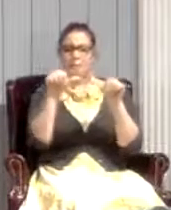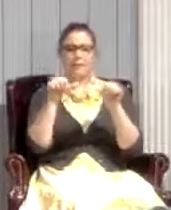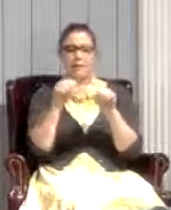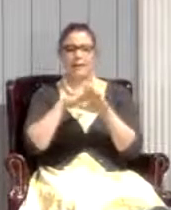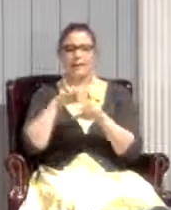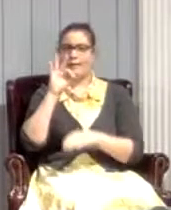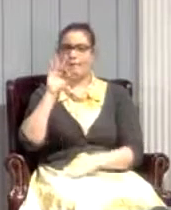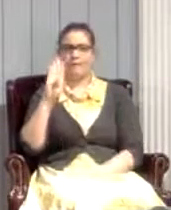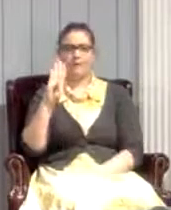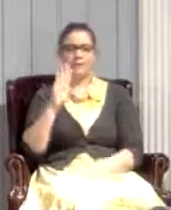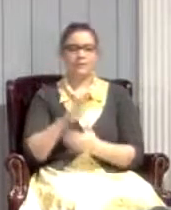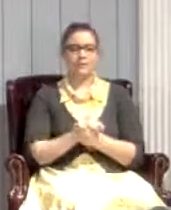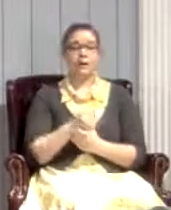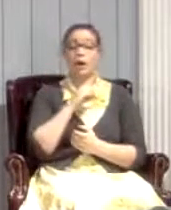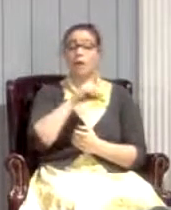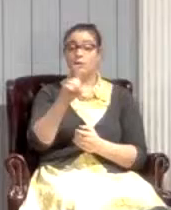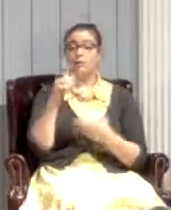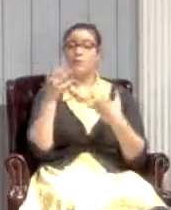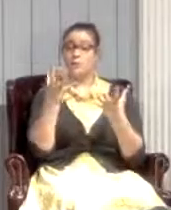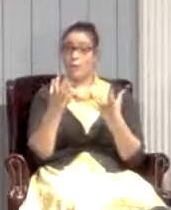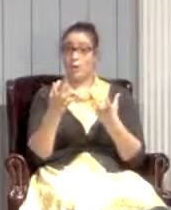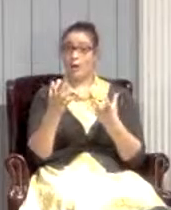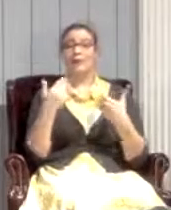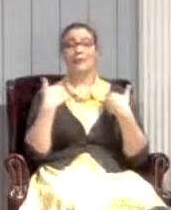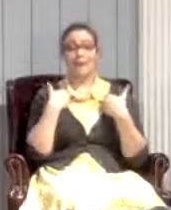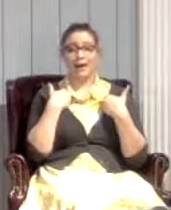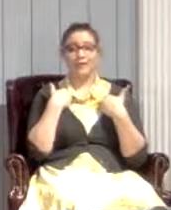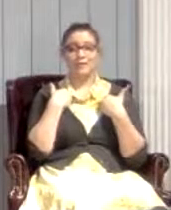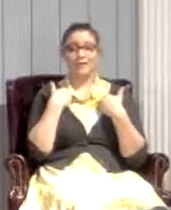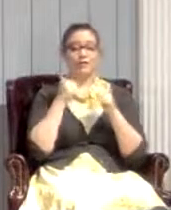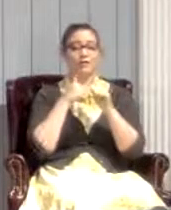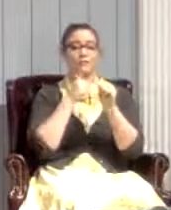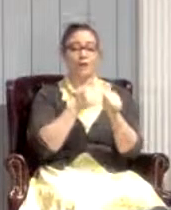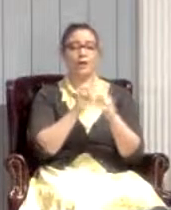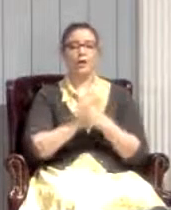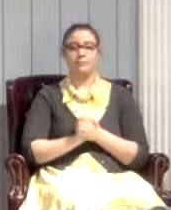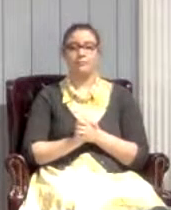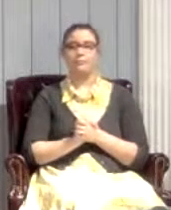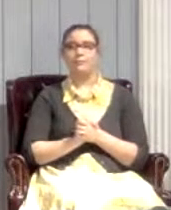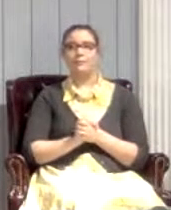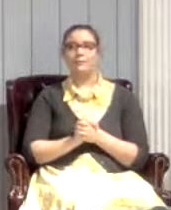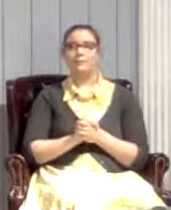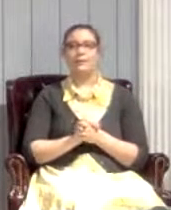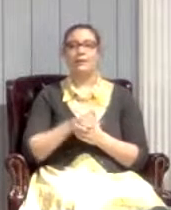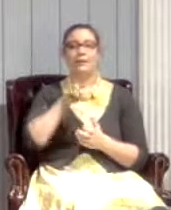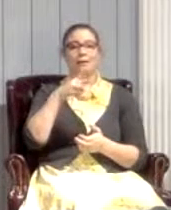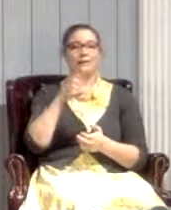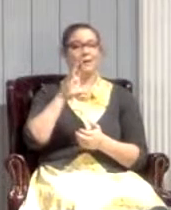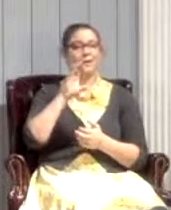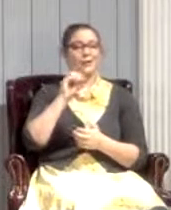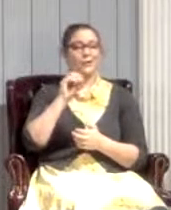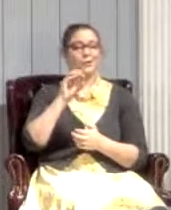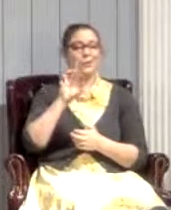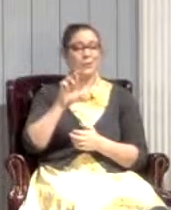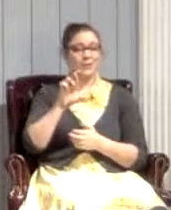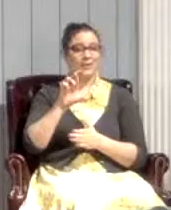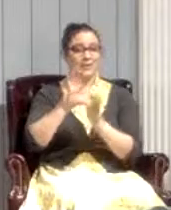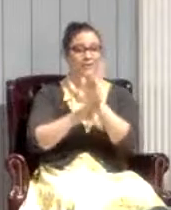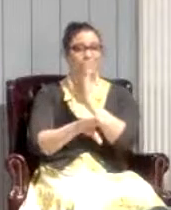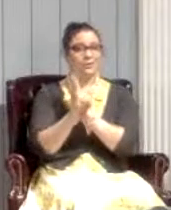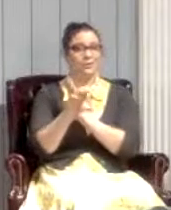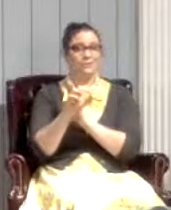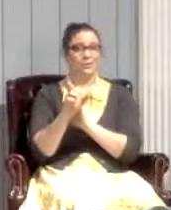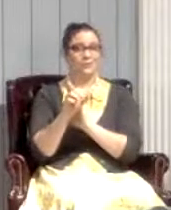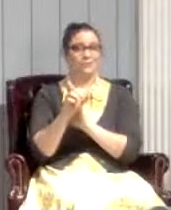it. And use that to follow along with the lesson this morning. We're going to be in, I got to find 2 Corinthians 2, don't I? Yeah.